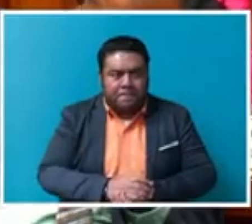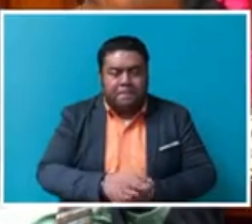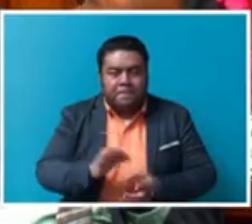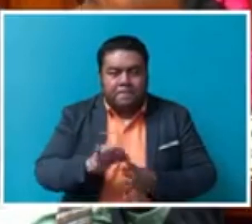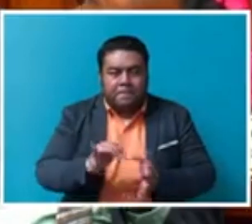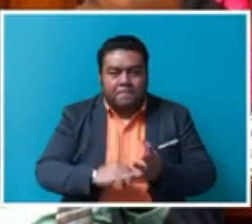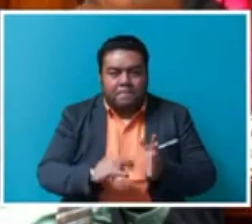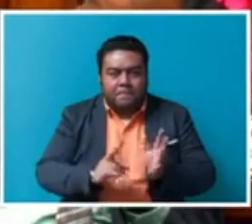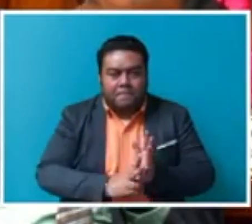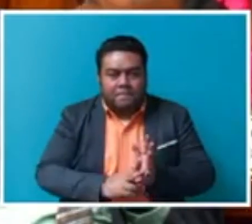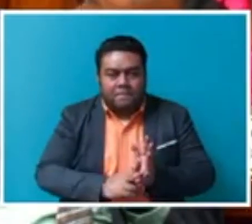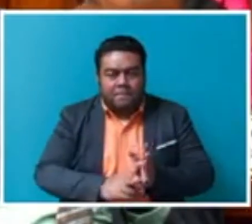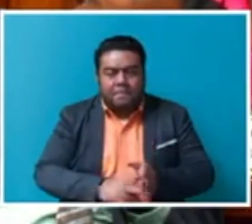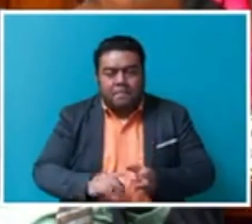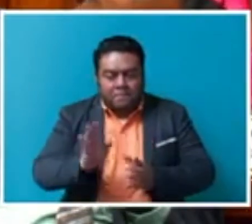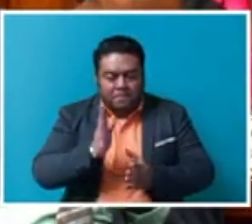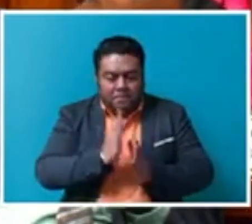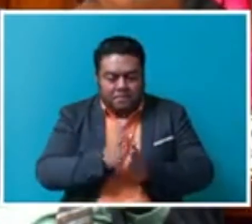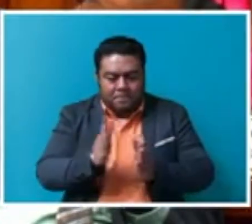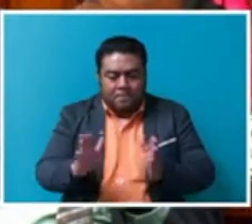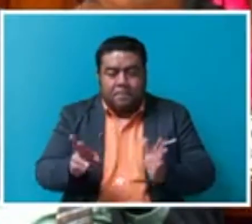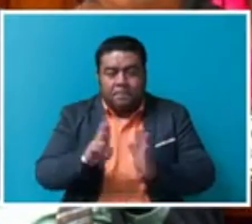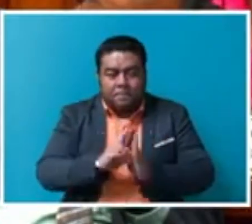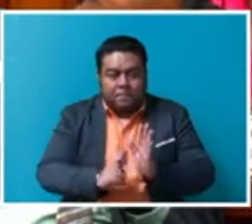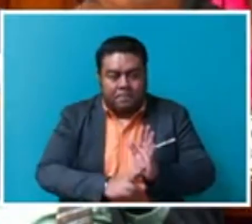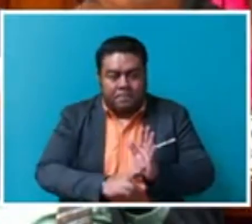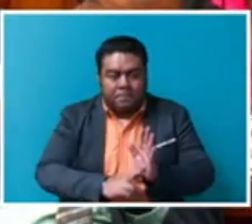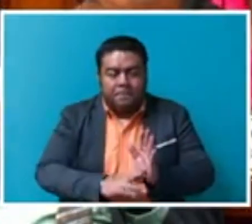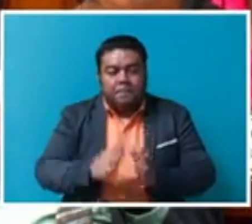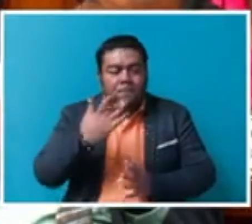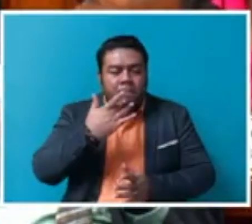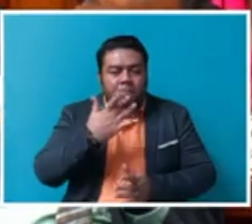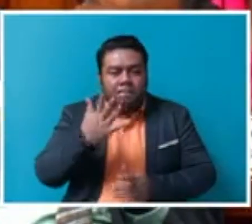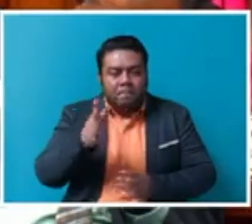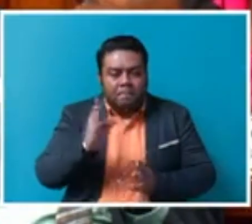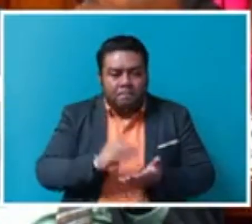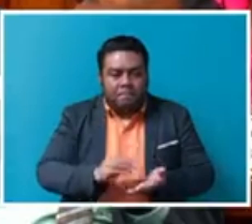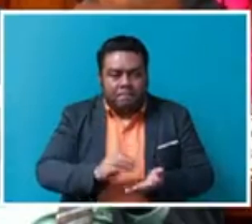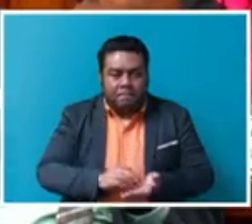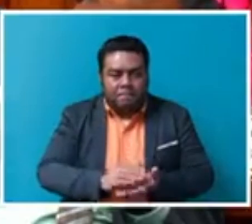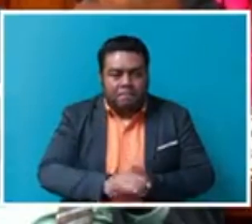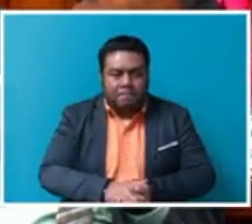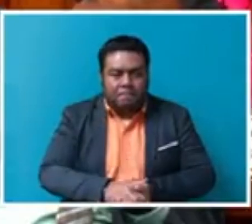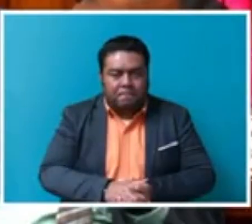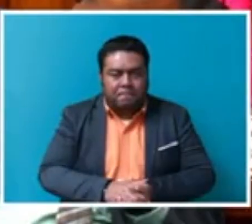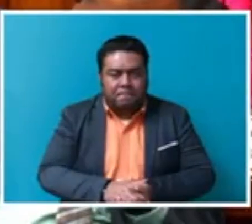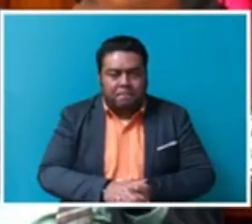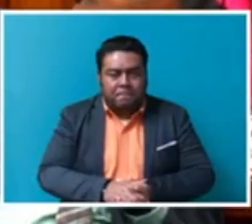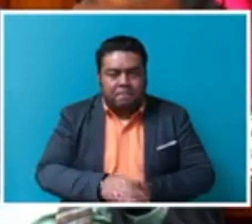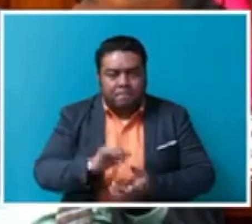is not just a set of rules, it is a reflection of the kind of service we expect of our communities, one that is